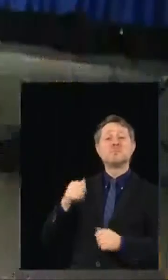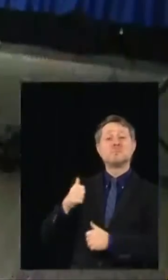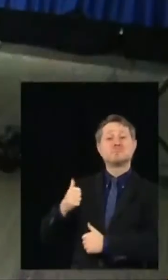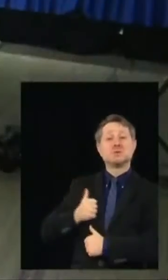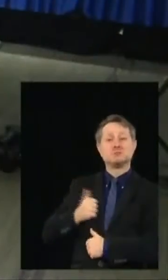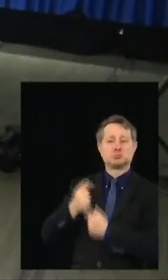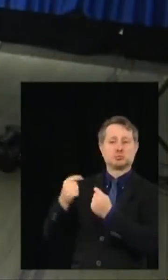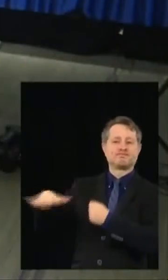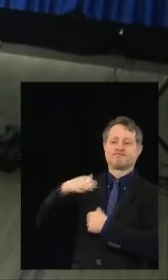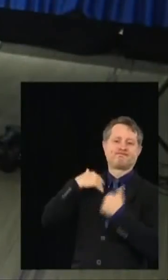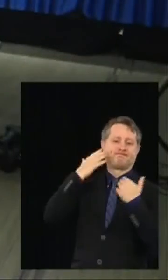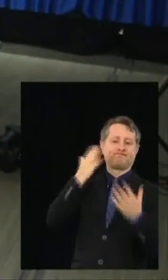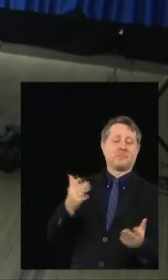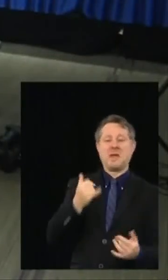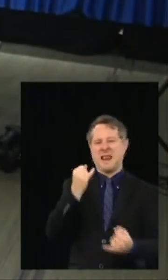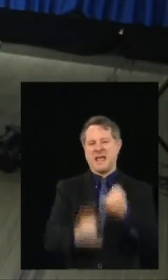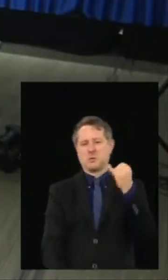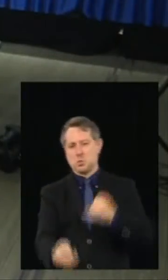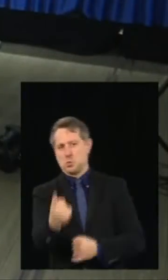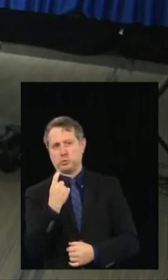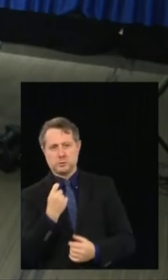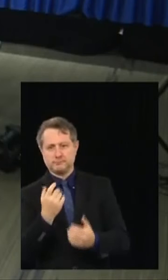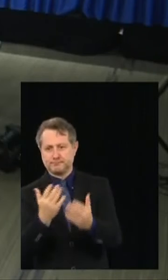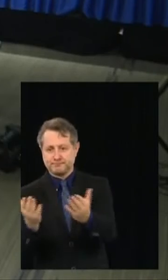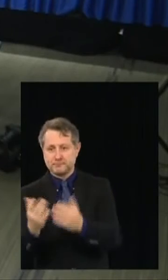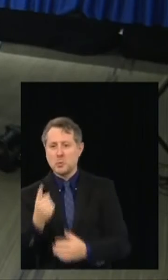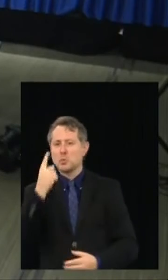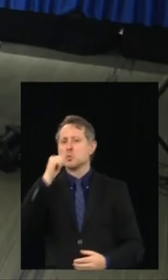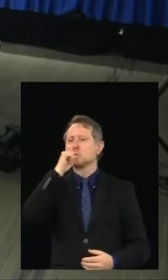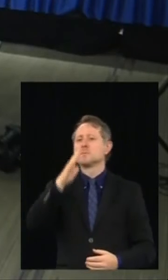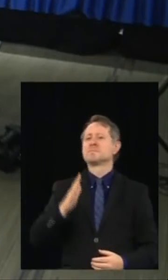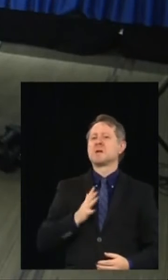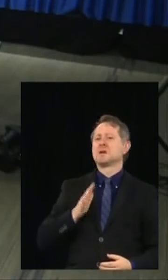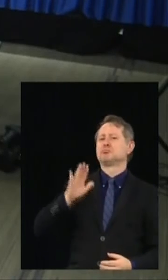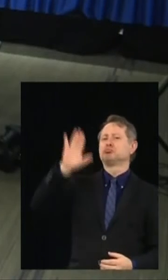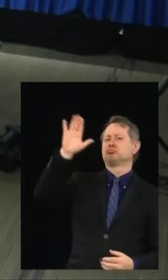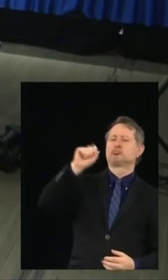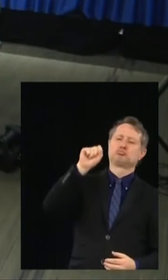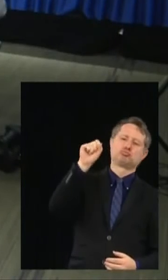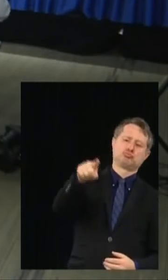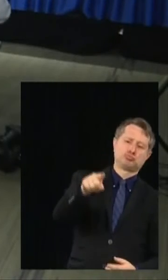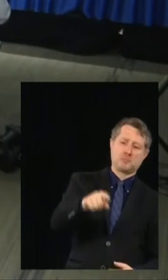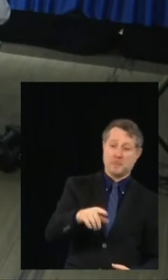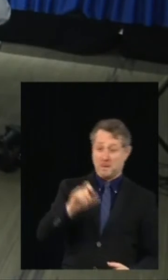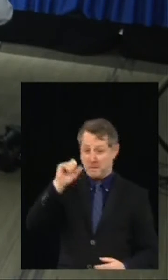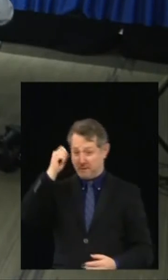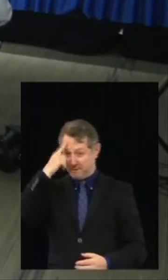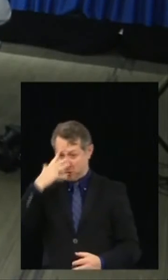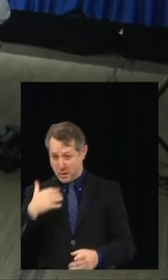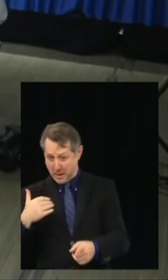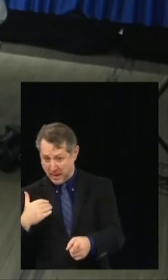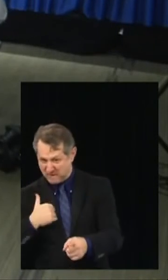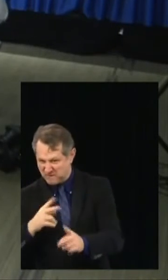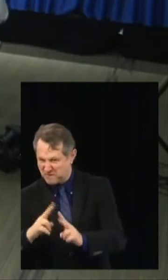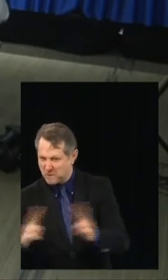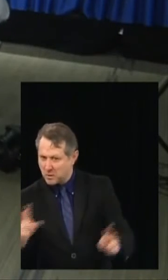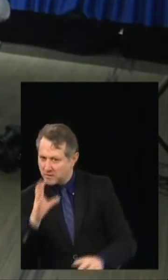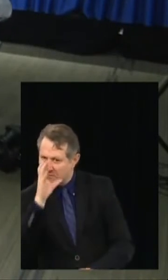Last question. Hi, I'm Rachel Burt from the Watertown Daily Times. You have a very attractive mask. I have this you. Very boring,